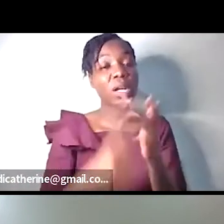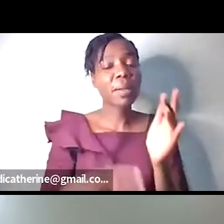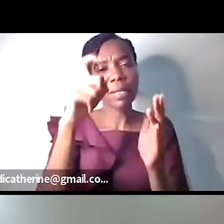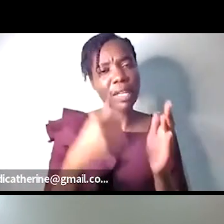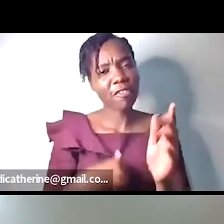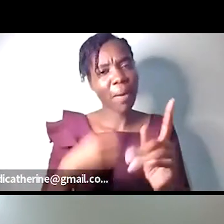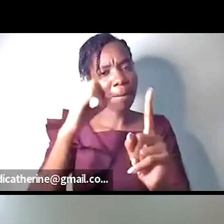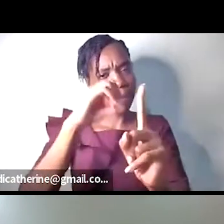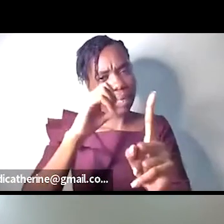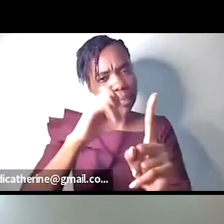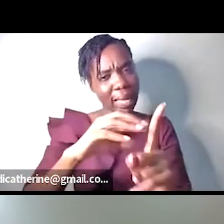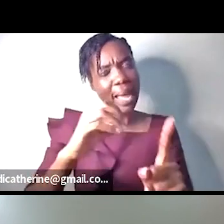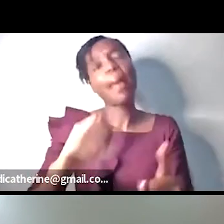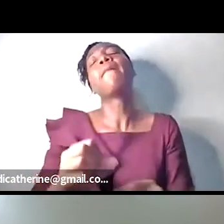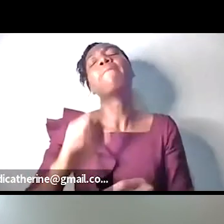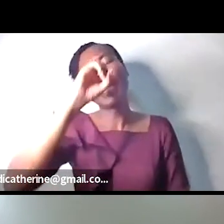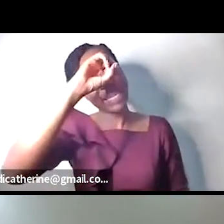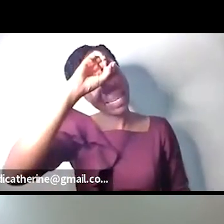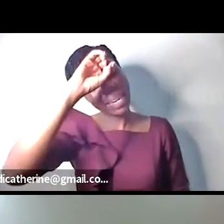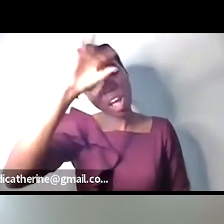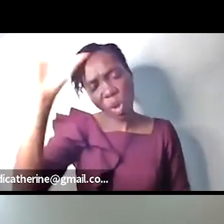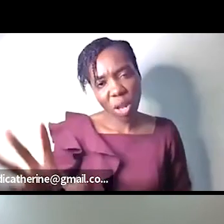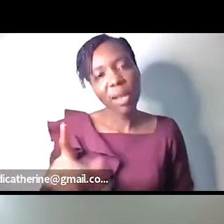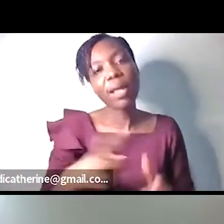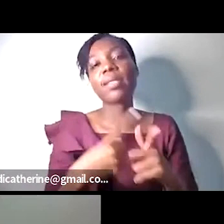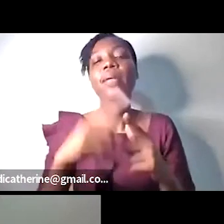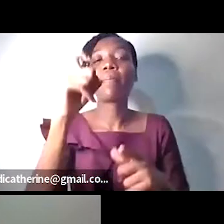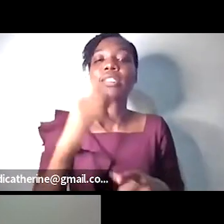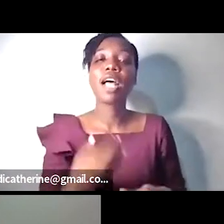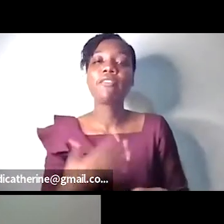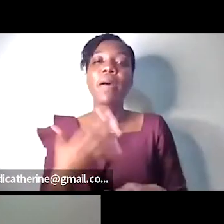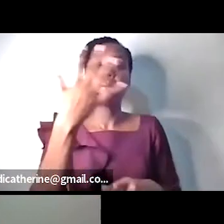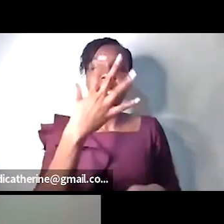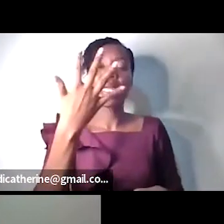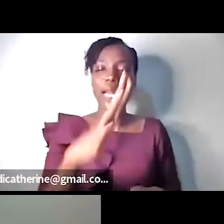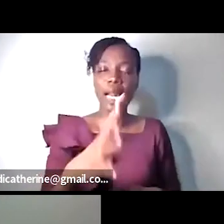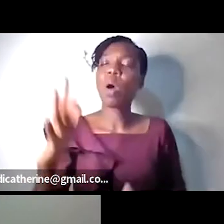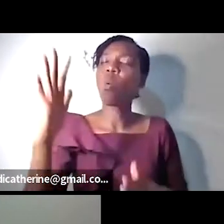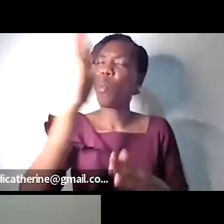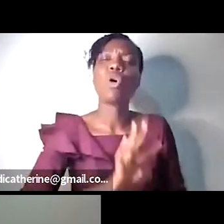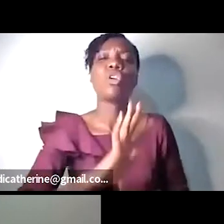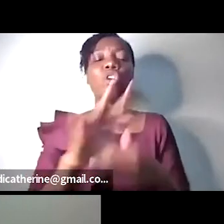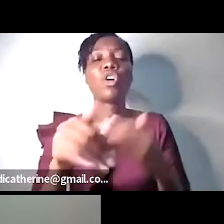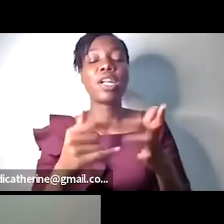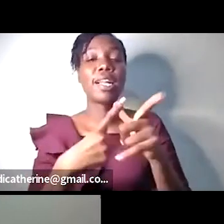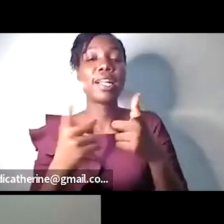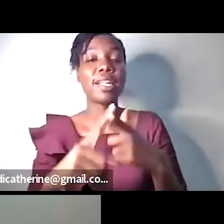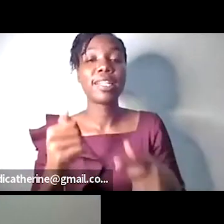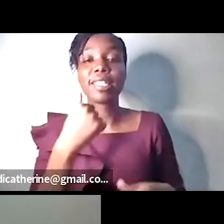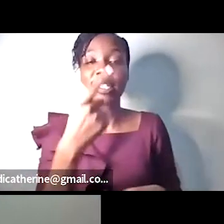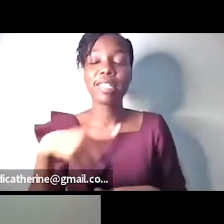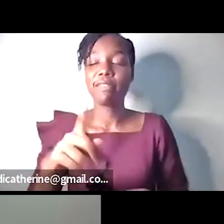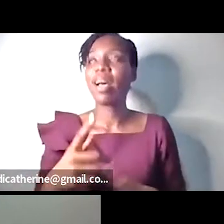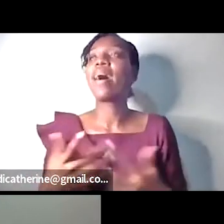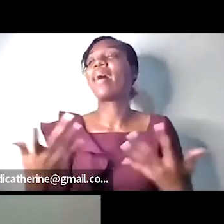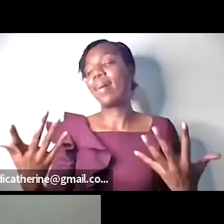mirror conversations, mirror on the wall, who's the fairest of us all. You need to tell yourself, I am so good and